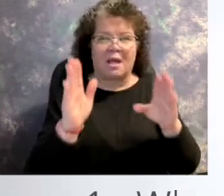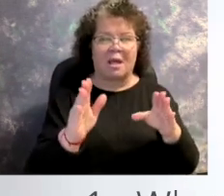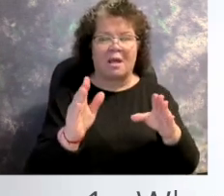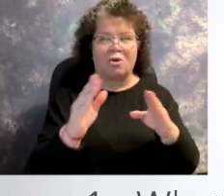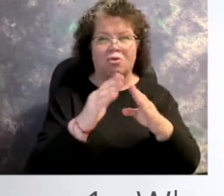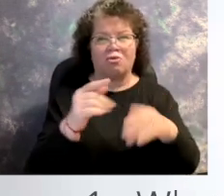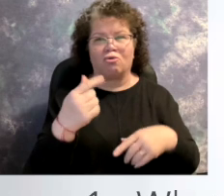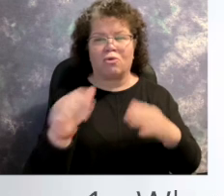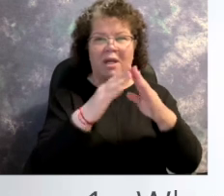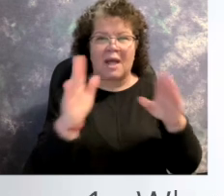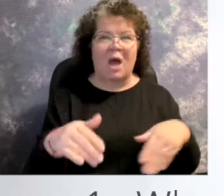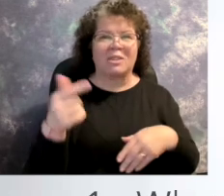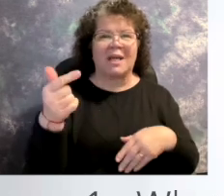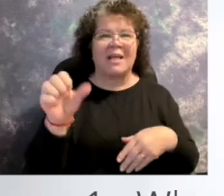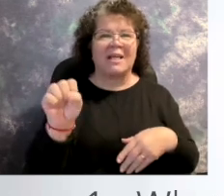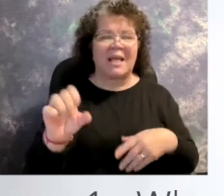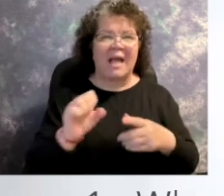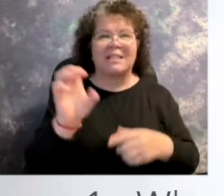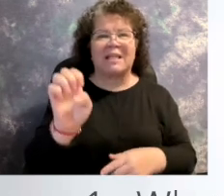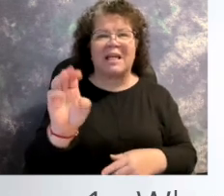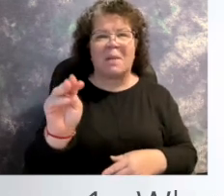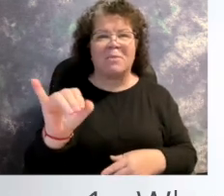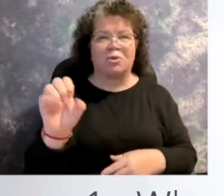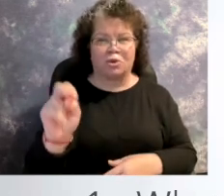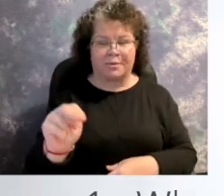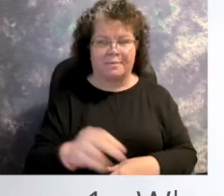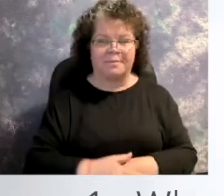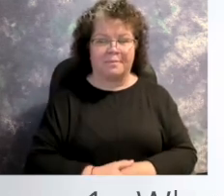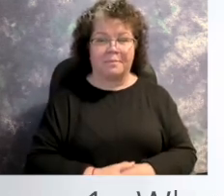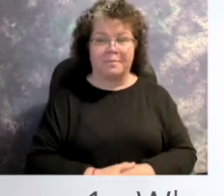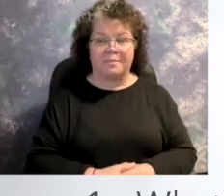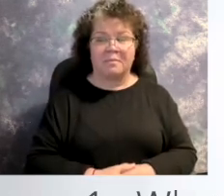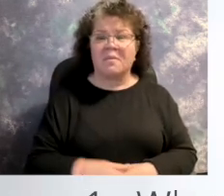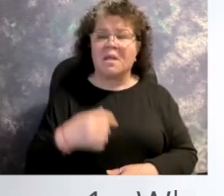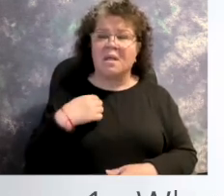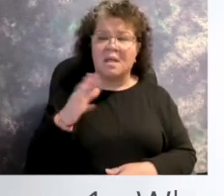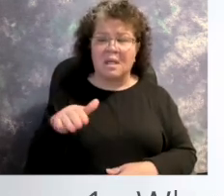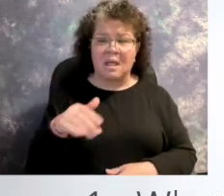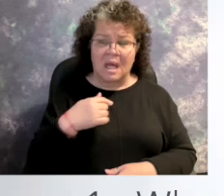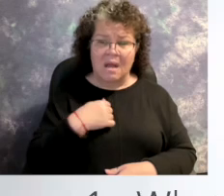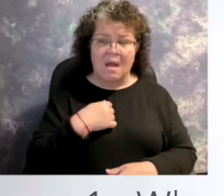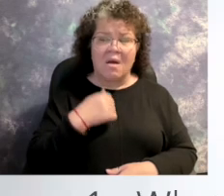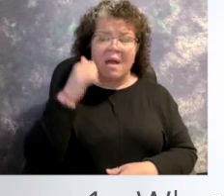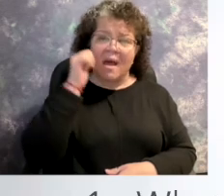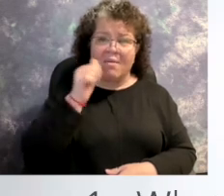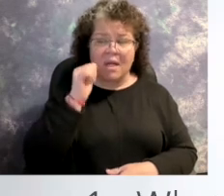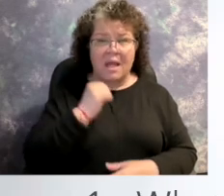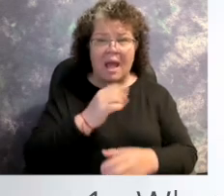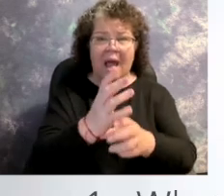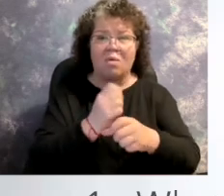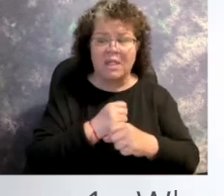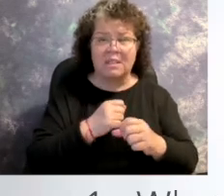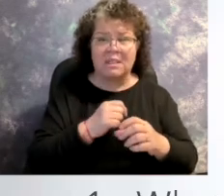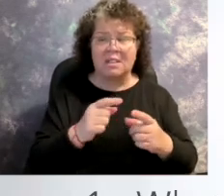this Yeah, division. I'm sorry, I interrupt you. I am receiving almost every day emails from